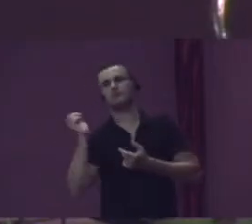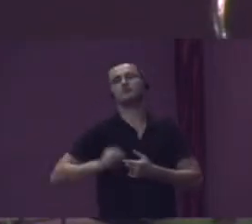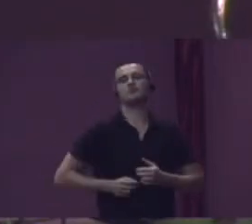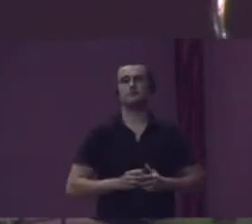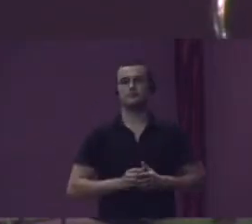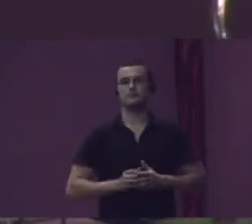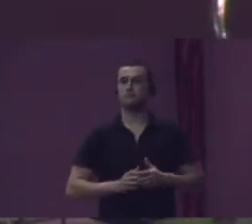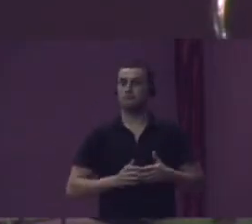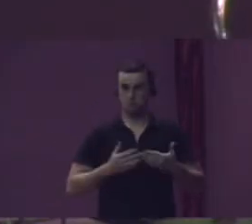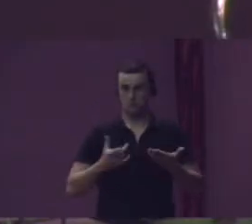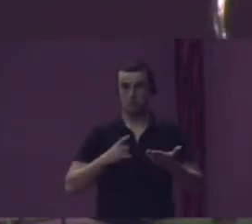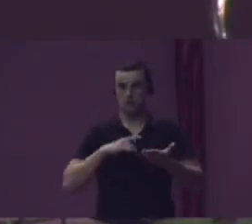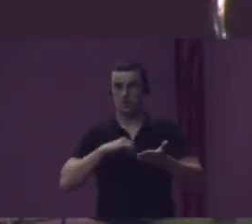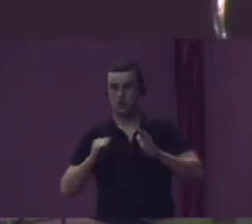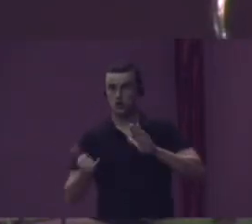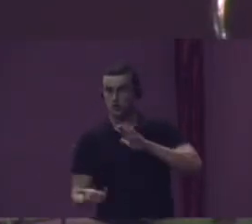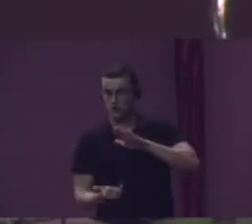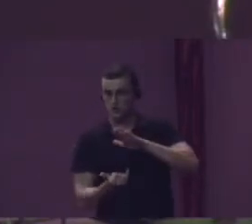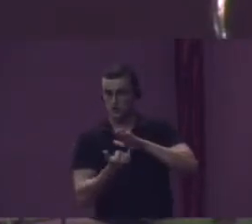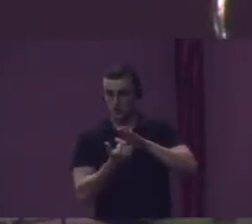in relation to the female body.